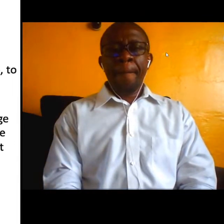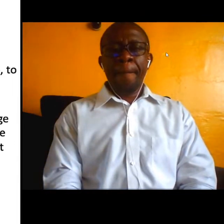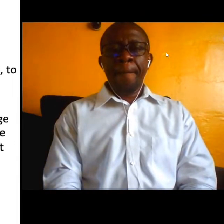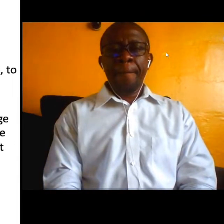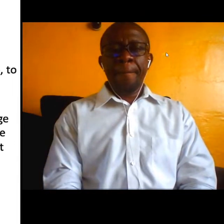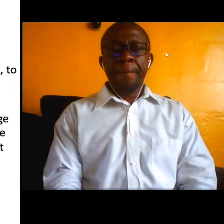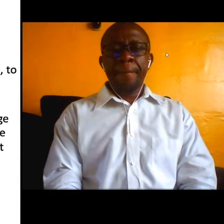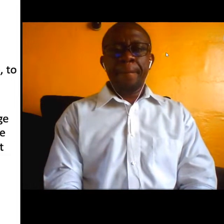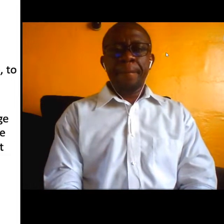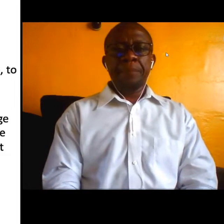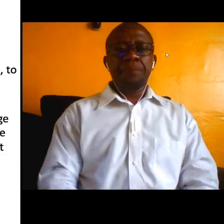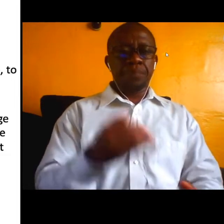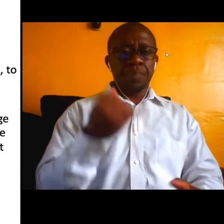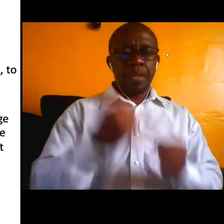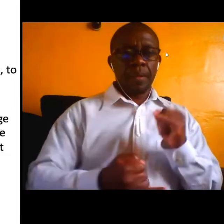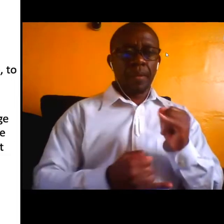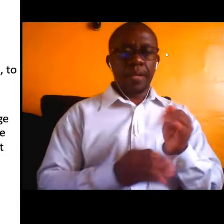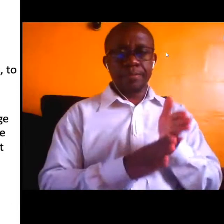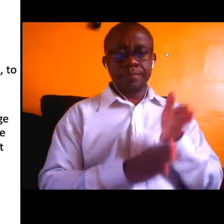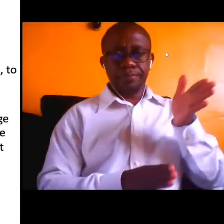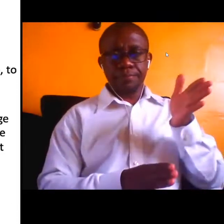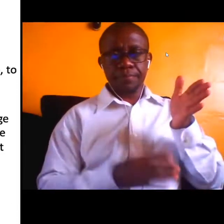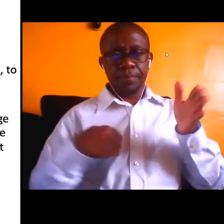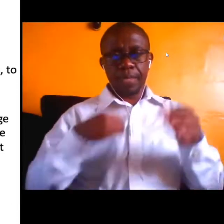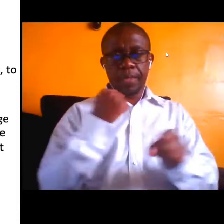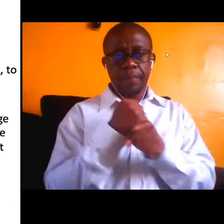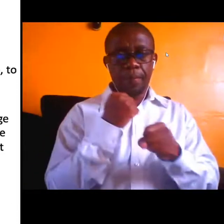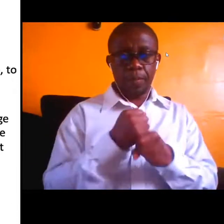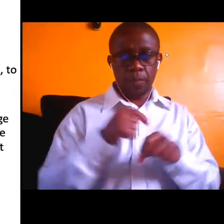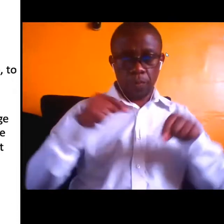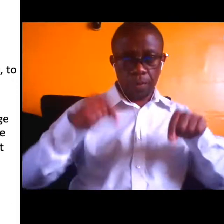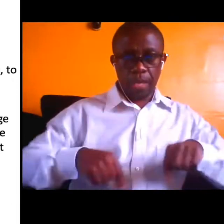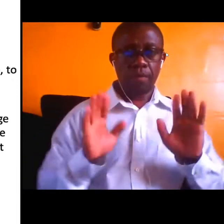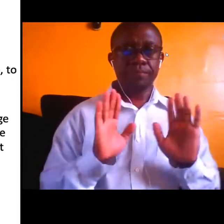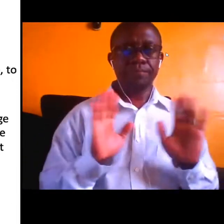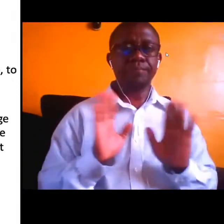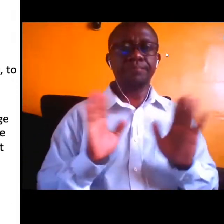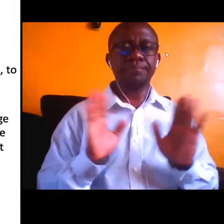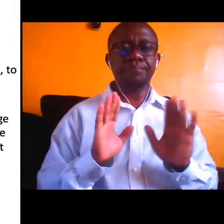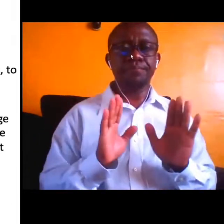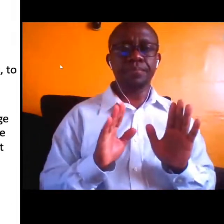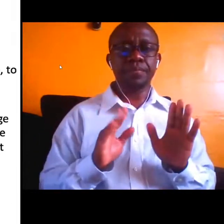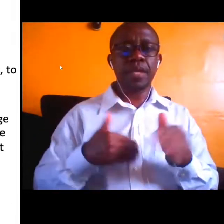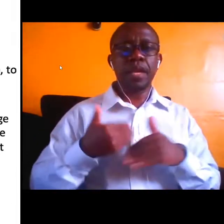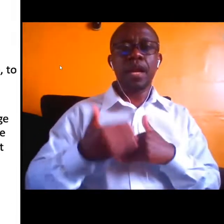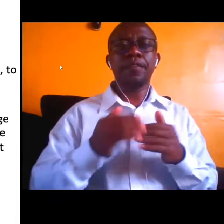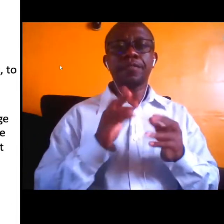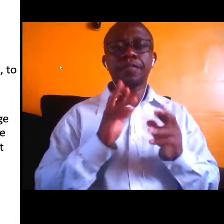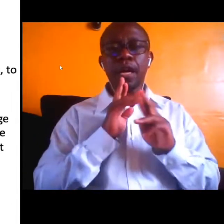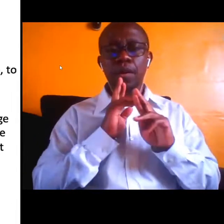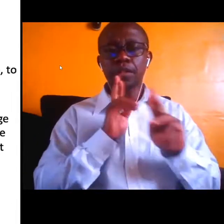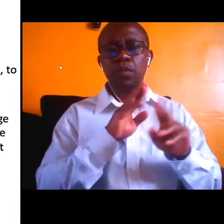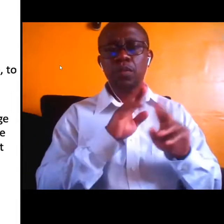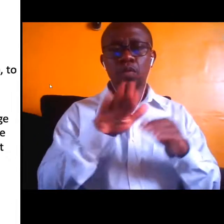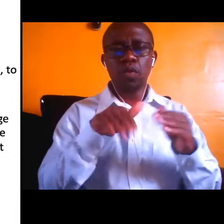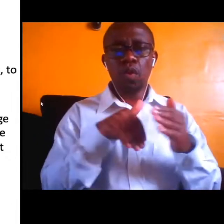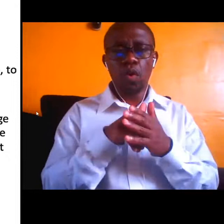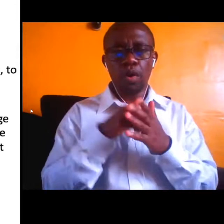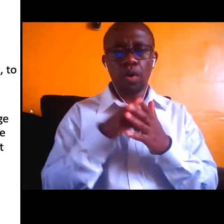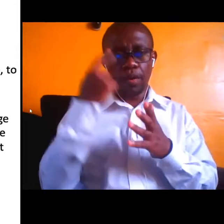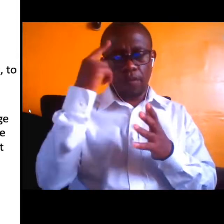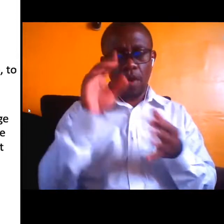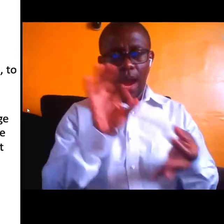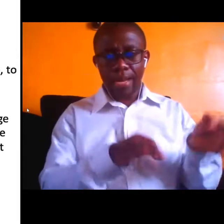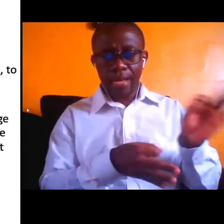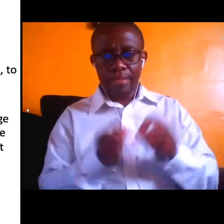last slide, which we don't have to do now. This will be the last thing that I think after we have responded to gap analysis questions,